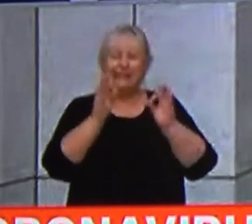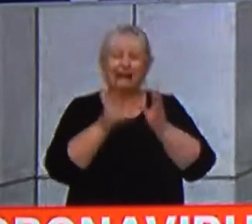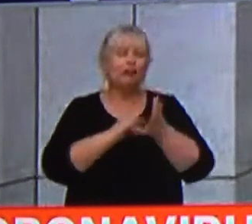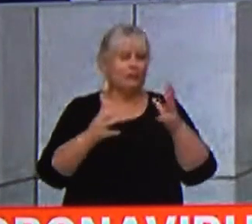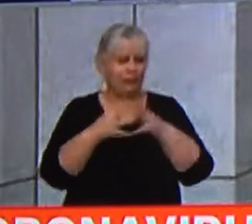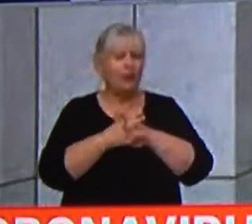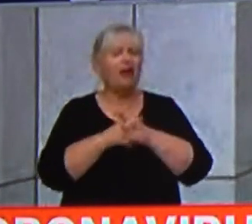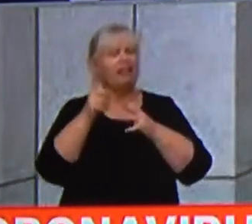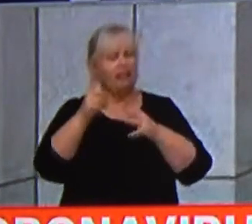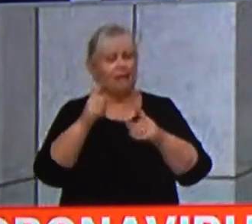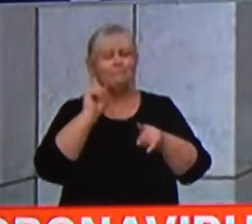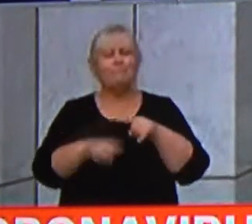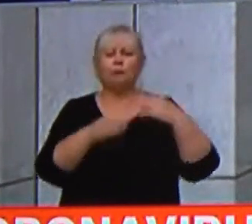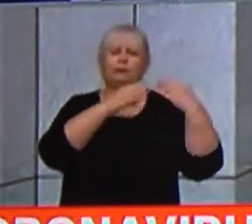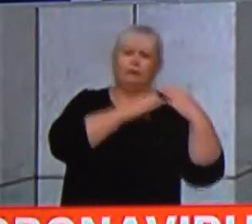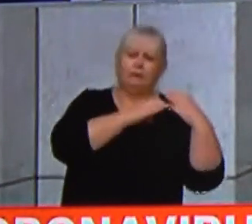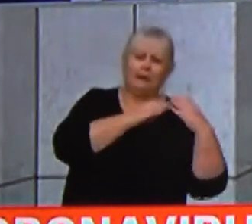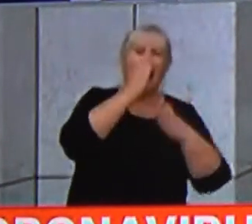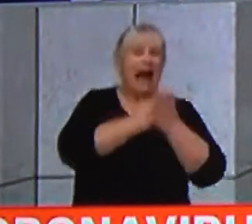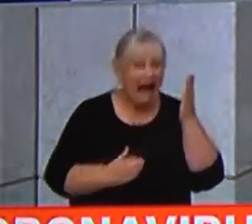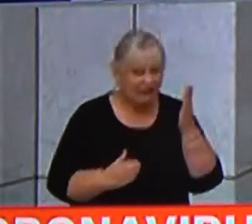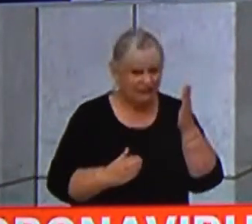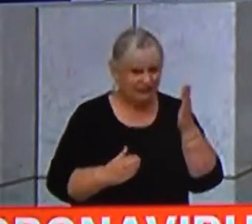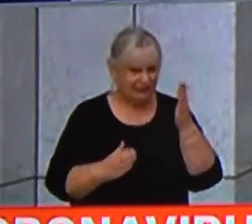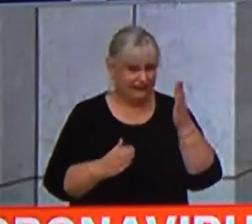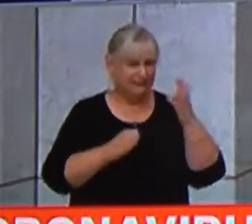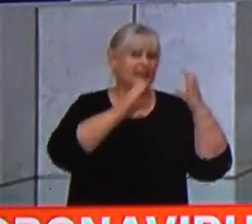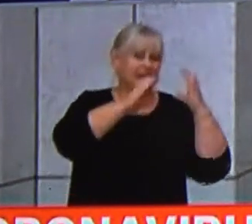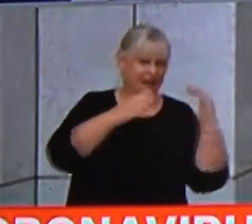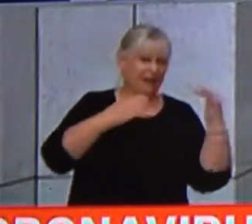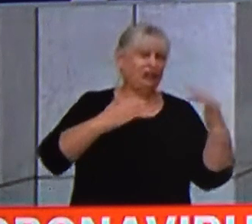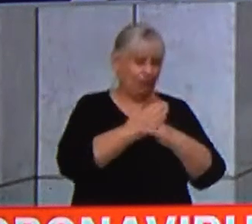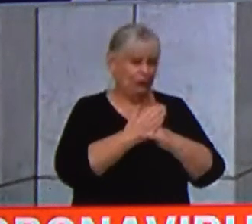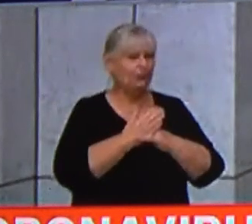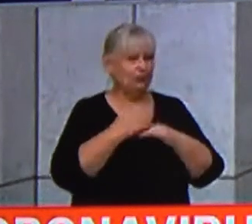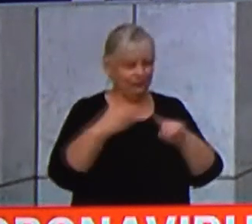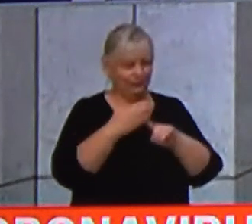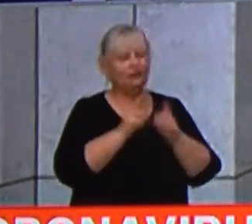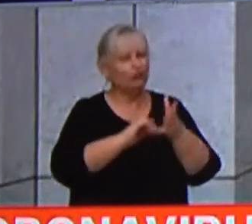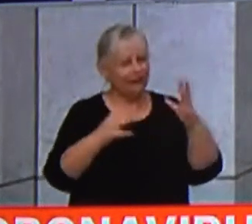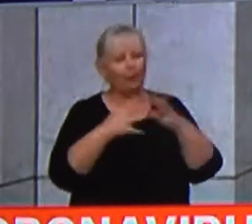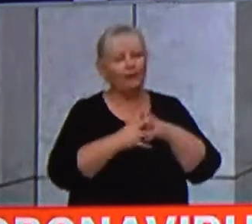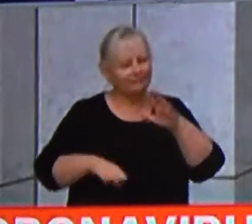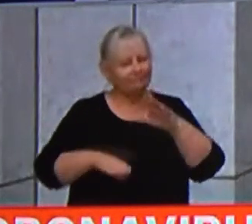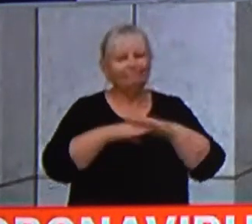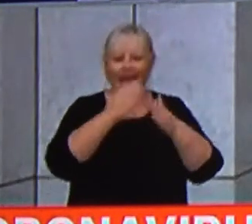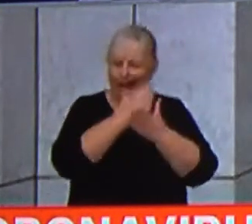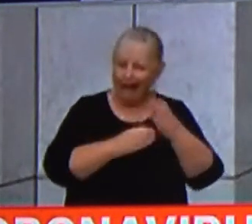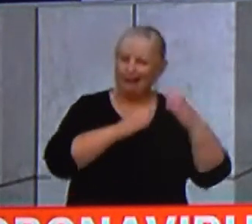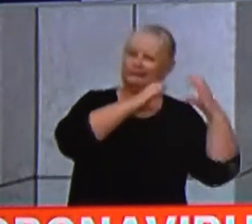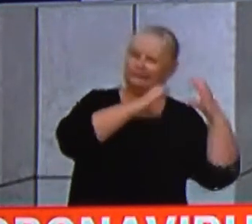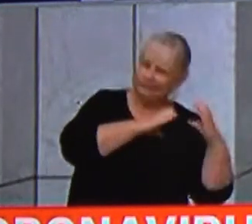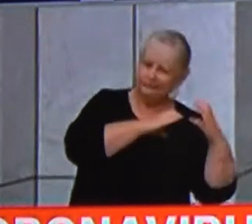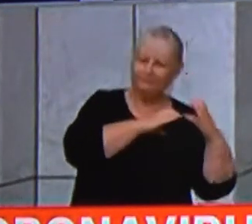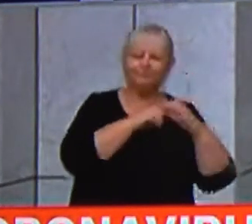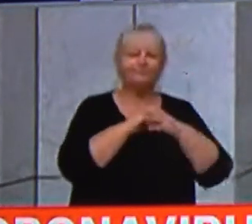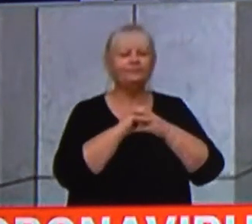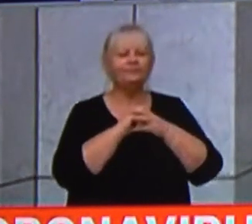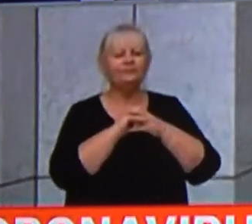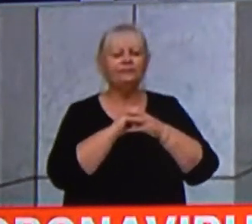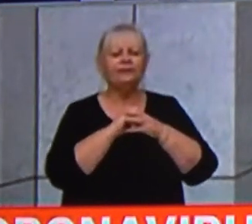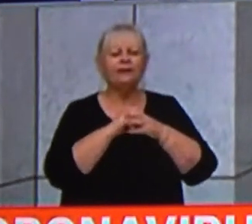of Australians in most urgent need. The funding will be shared amongst existing providers, including Food Bank, Second Bite, Oz Harvest,